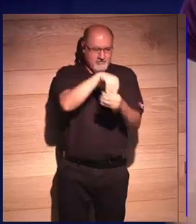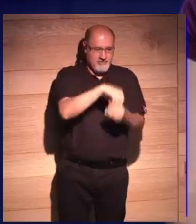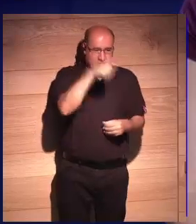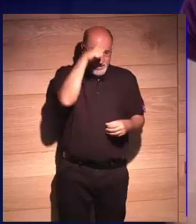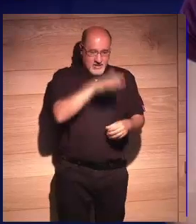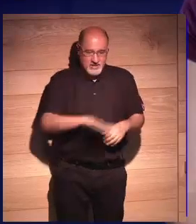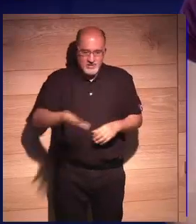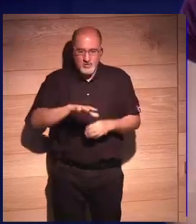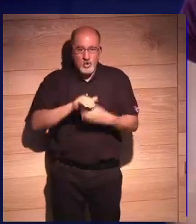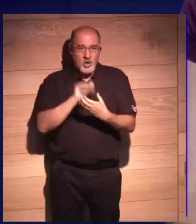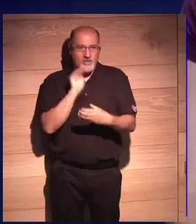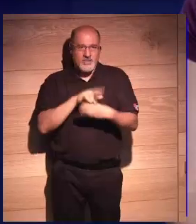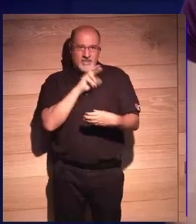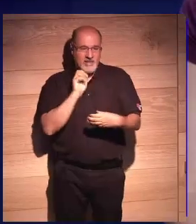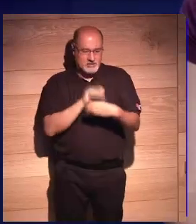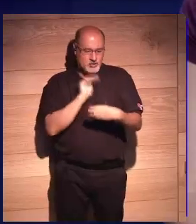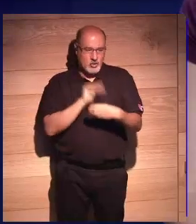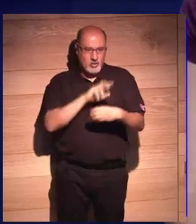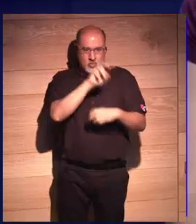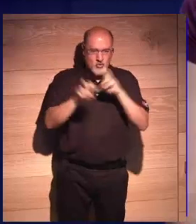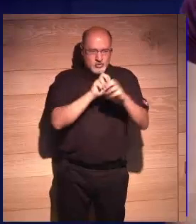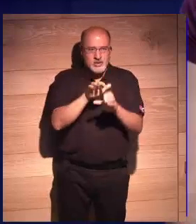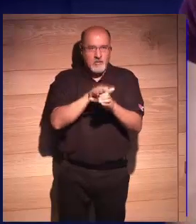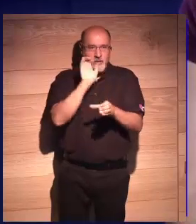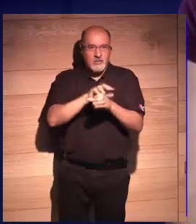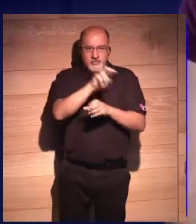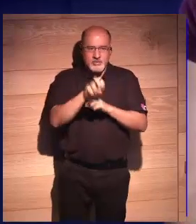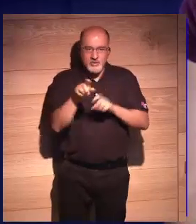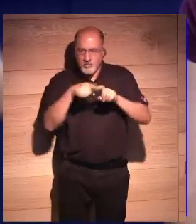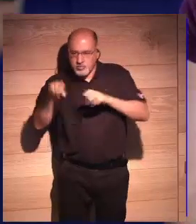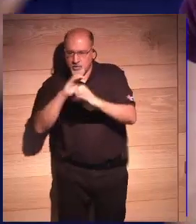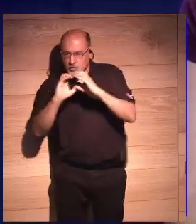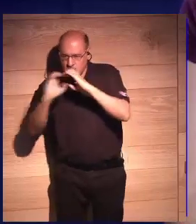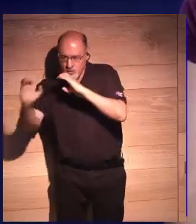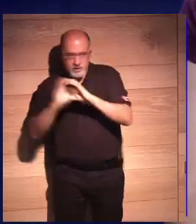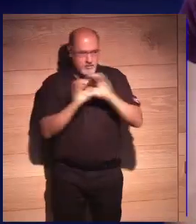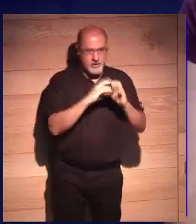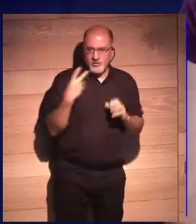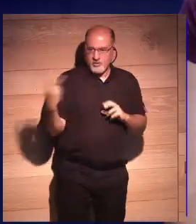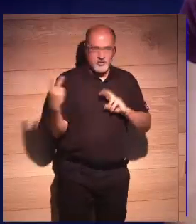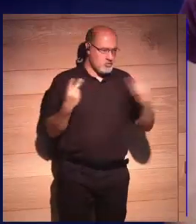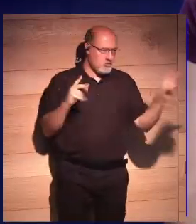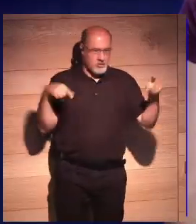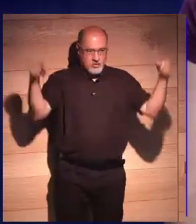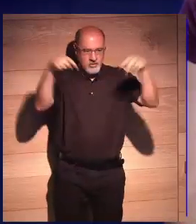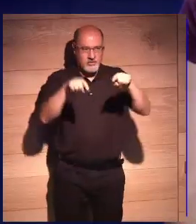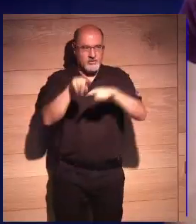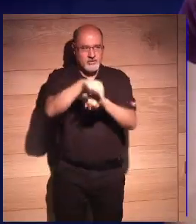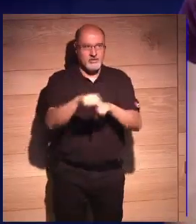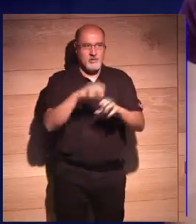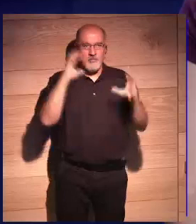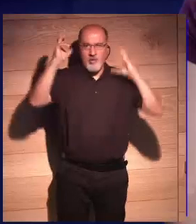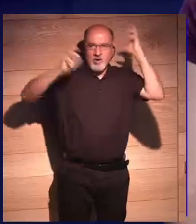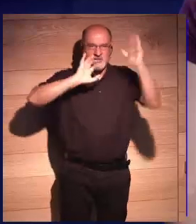one of the Goonies and look for the treasure? I mean, that's social. That's to share an adventure. You go through the left, you go through the right. Now we'll come